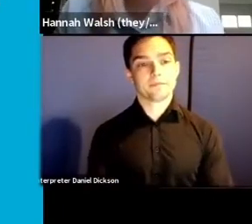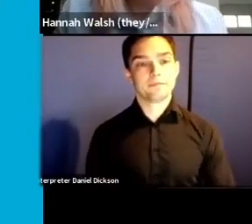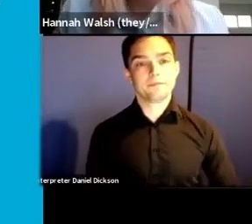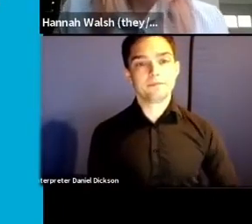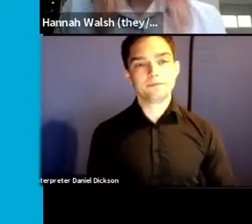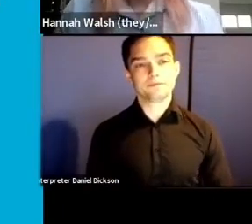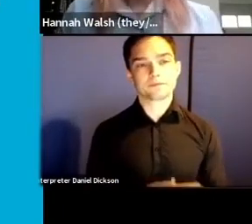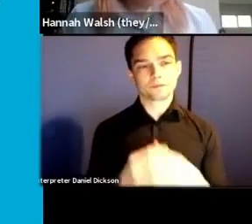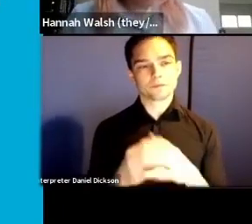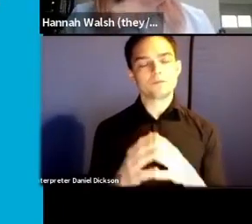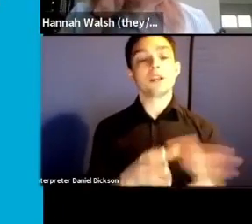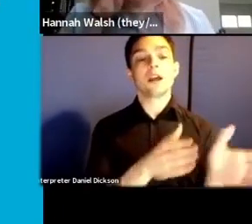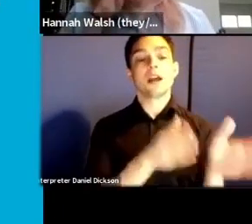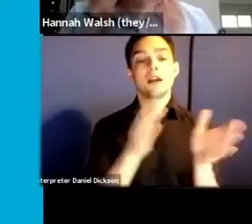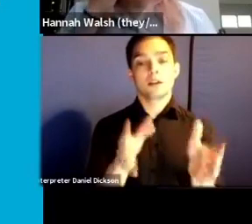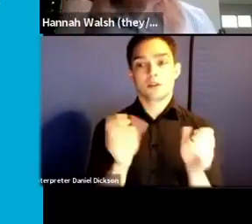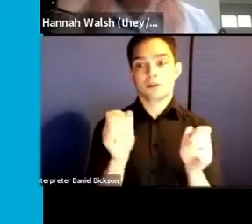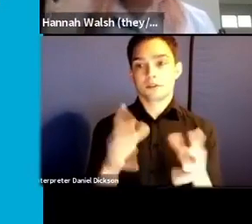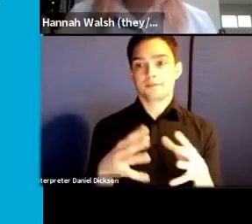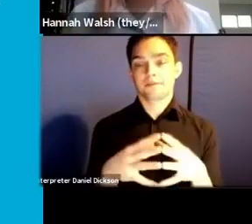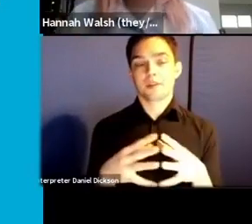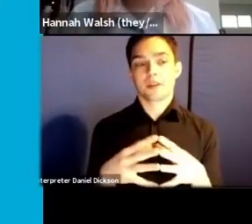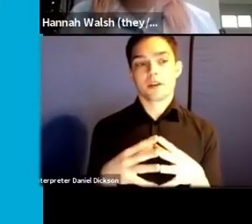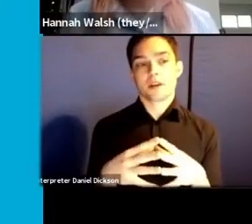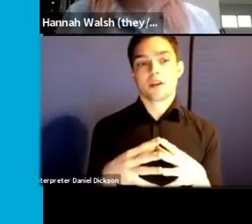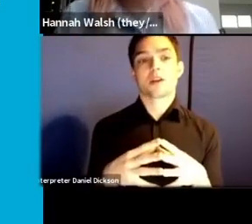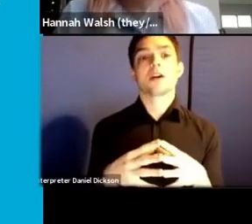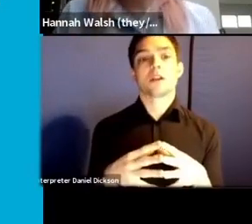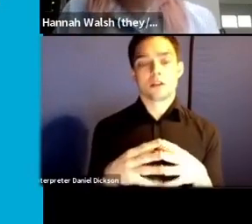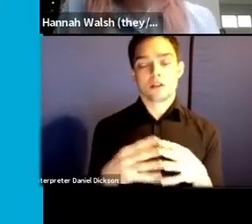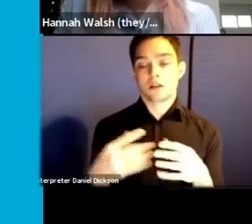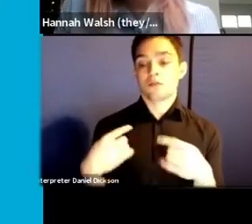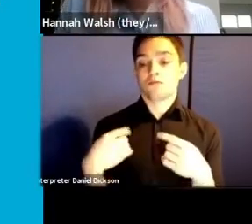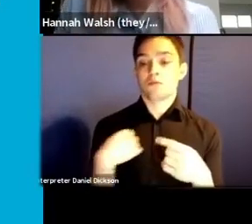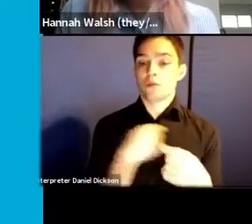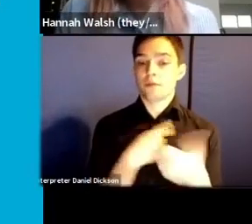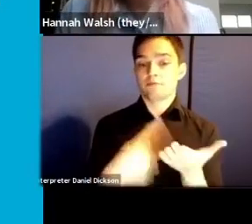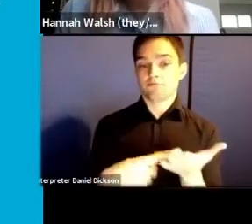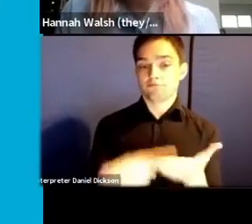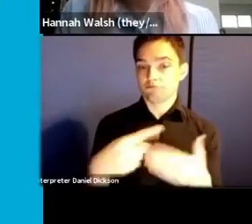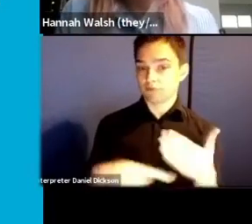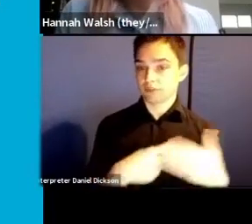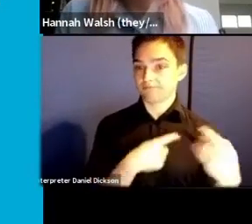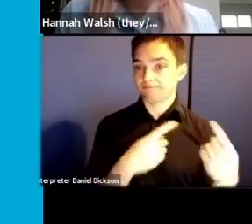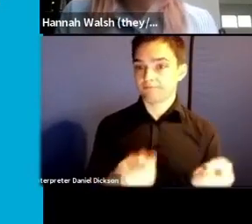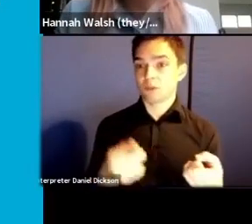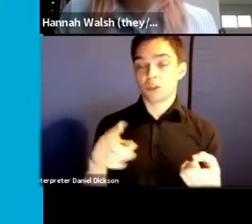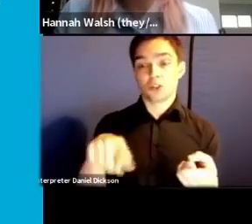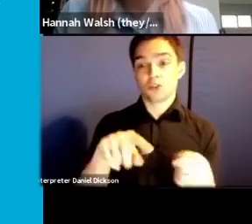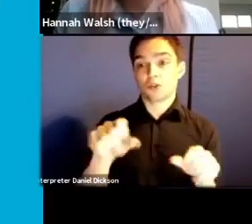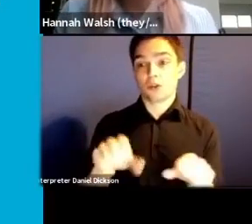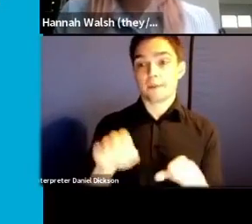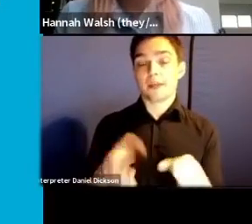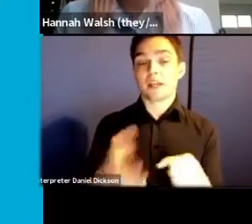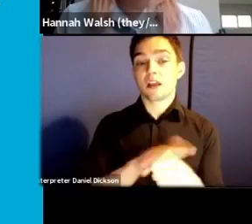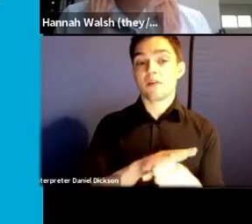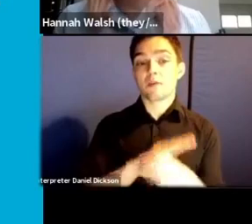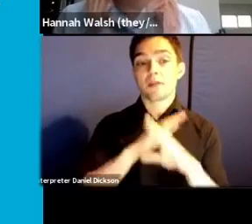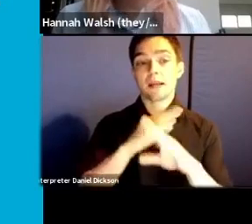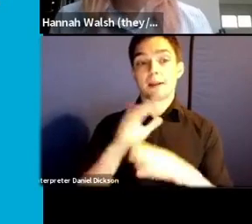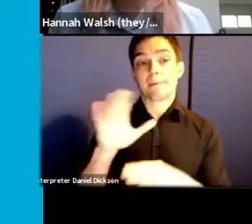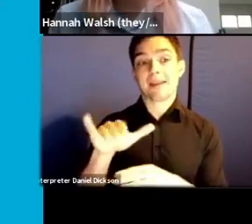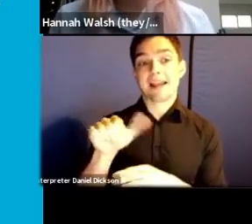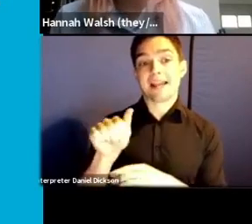Okay, so as we've been talking about, you could be covered and protected by the ADA